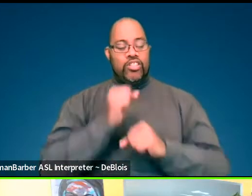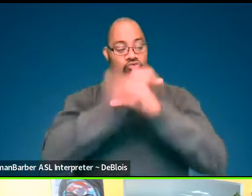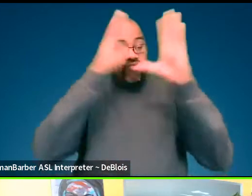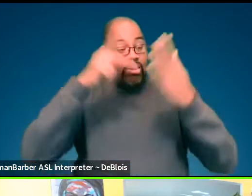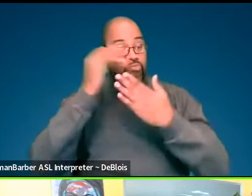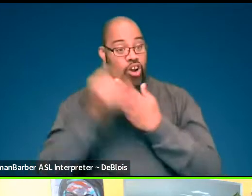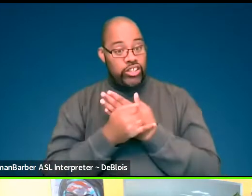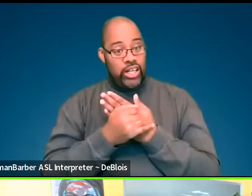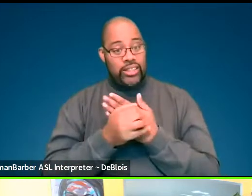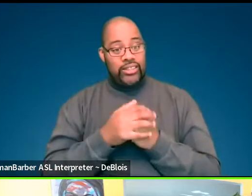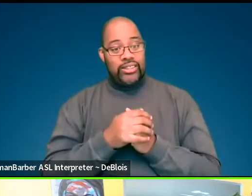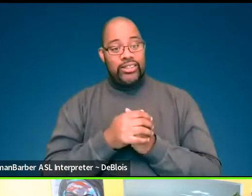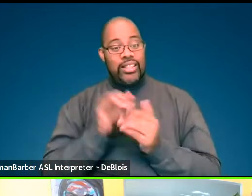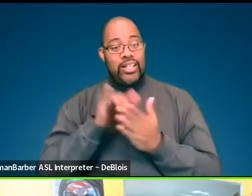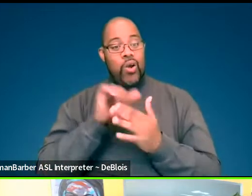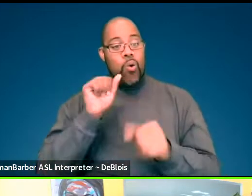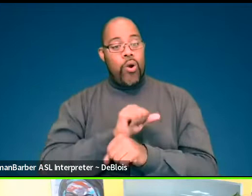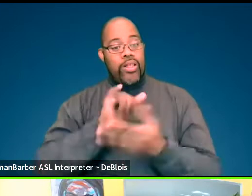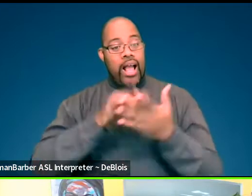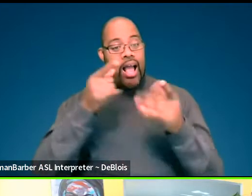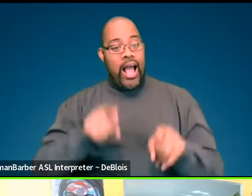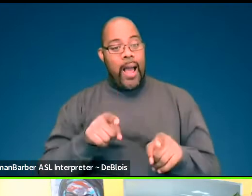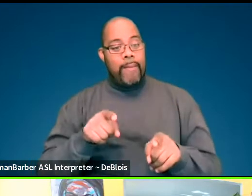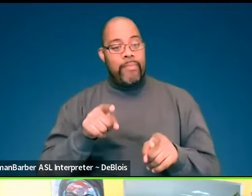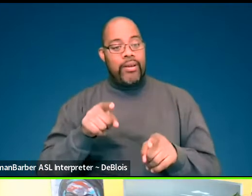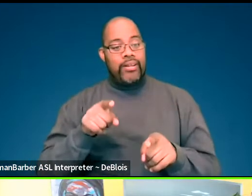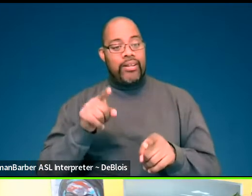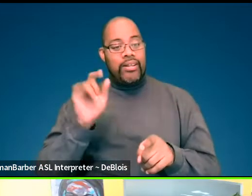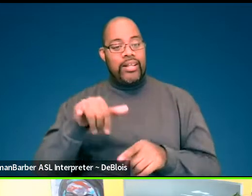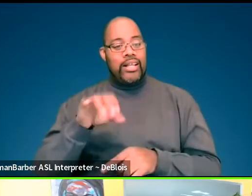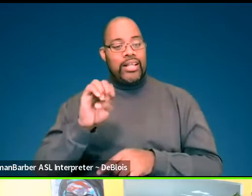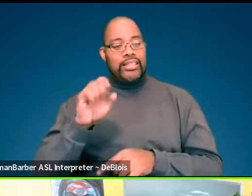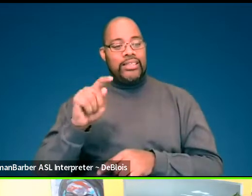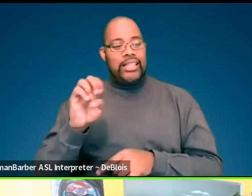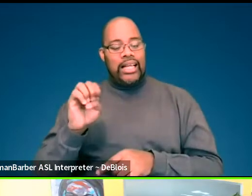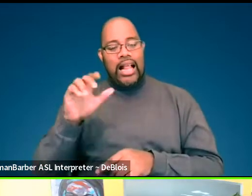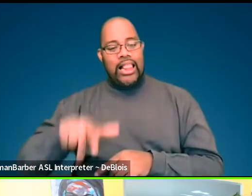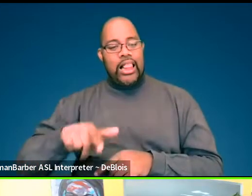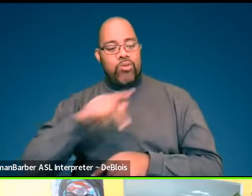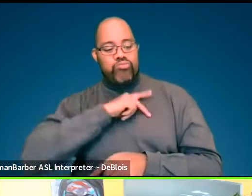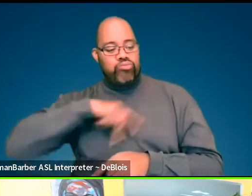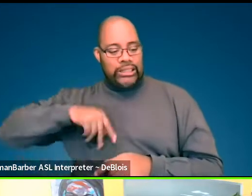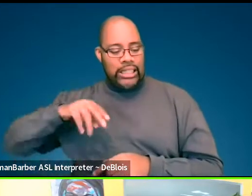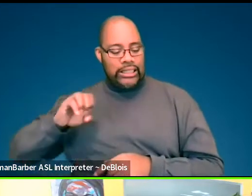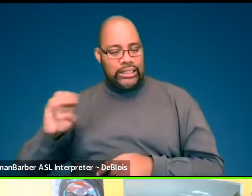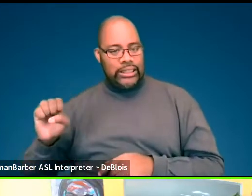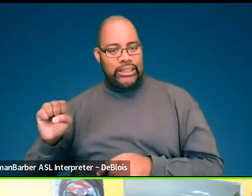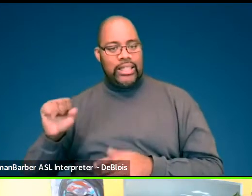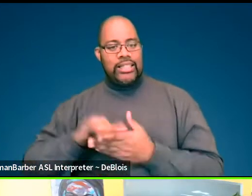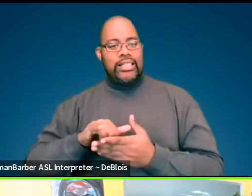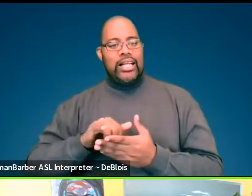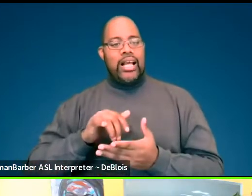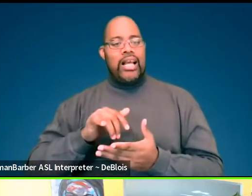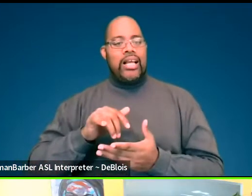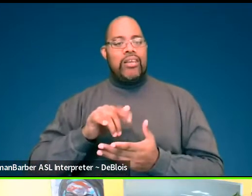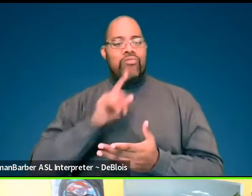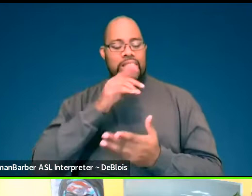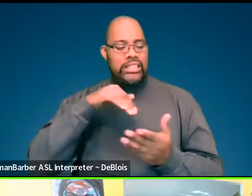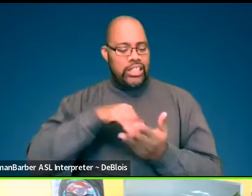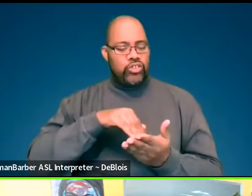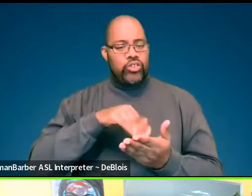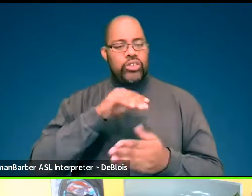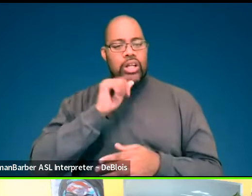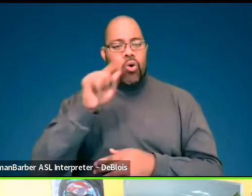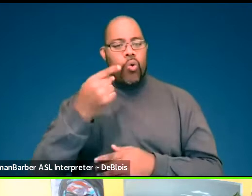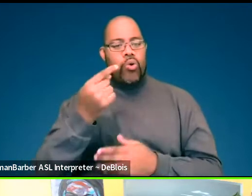project is the work that happens down at the estate Little Princess. And it's a project that really centers not only on